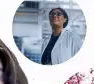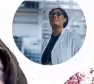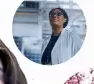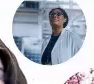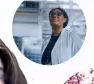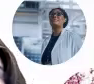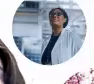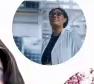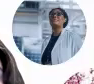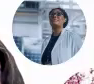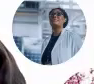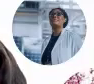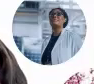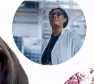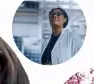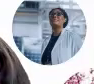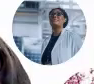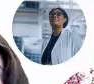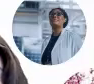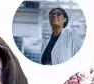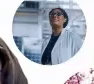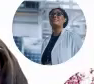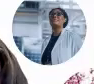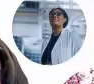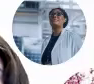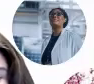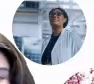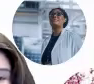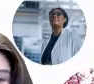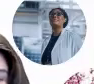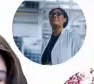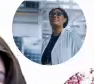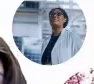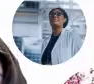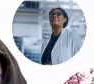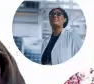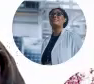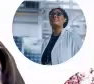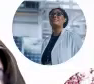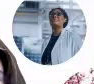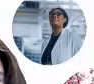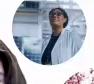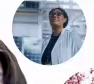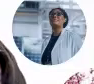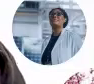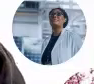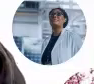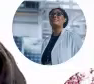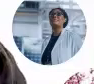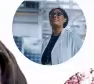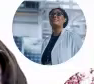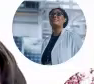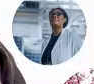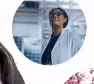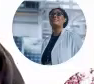the insights from scholars and projects collected in our recently released Outcomes and Impacts report